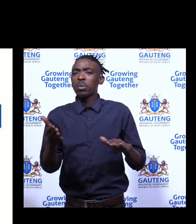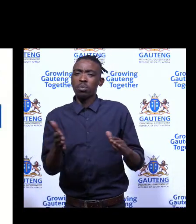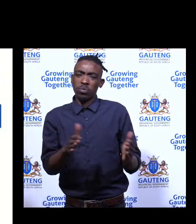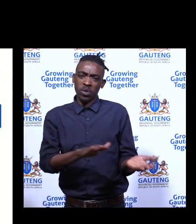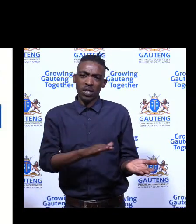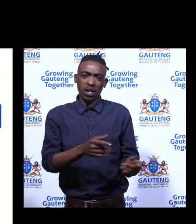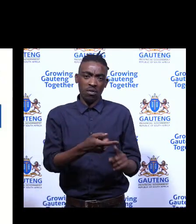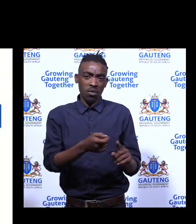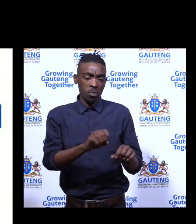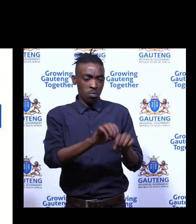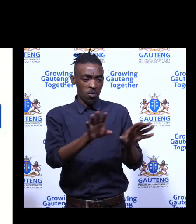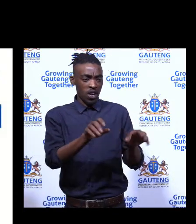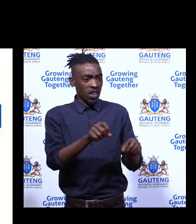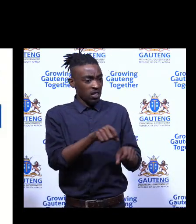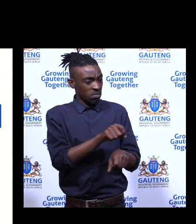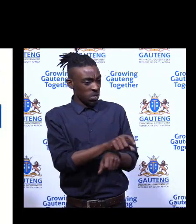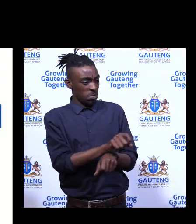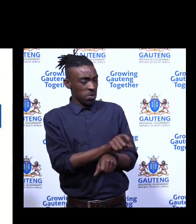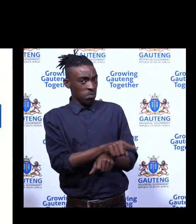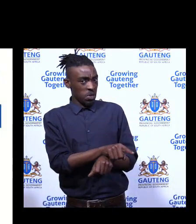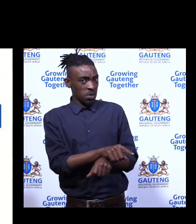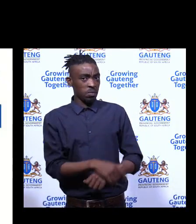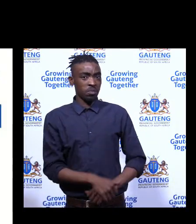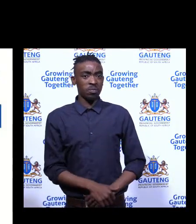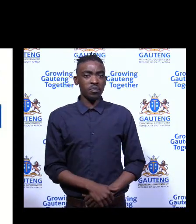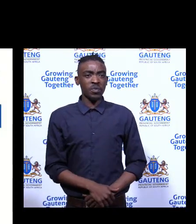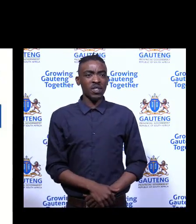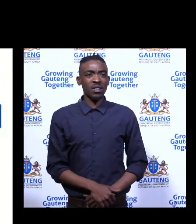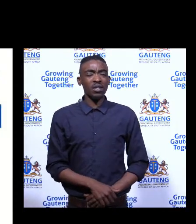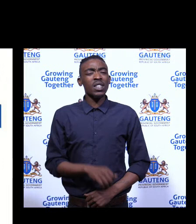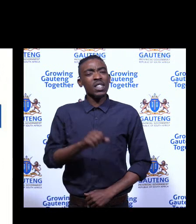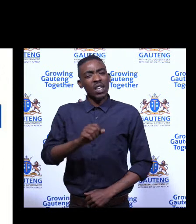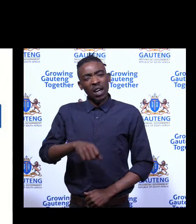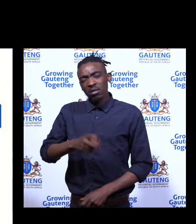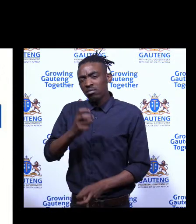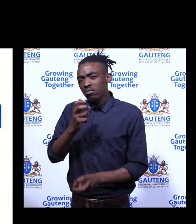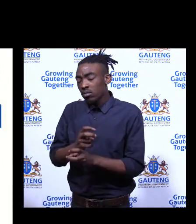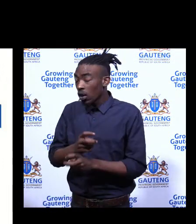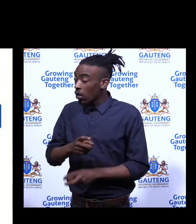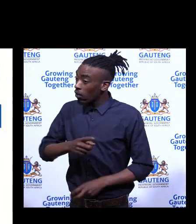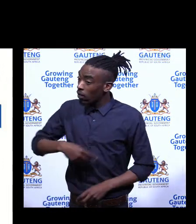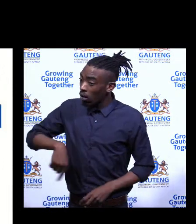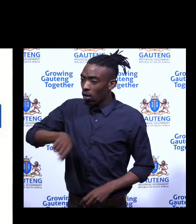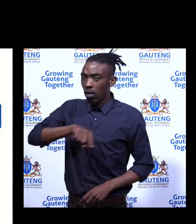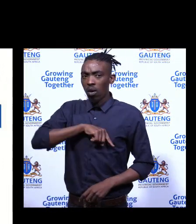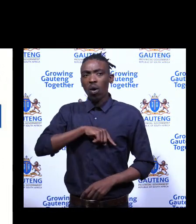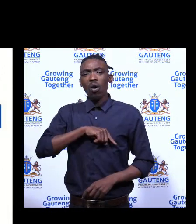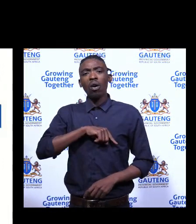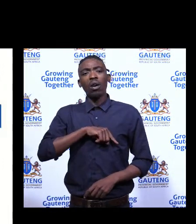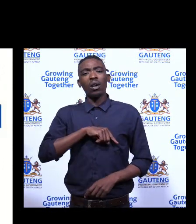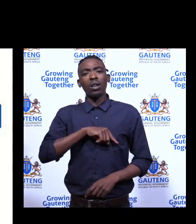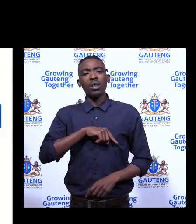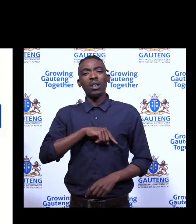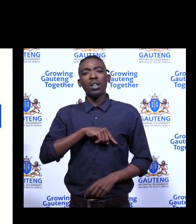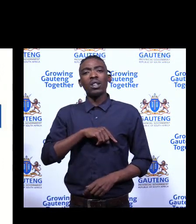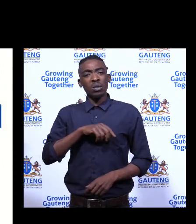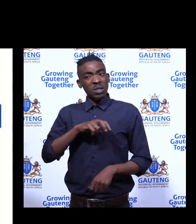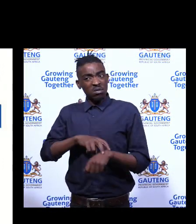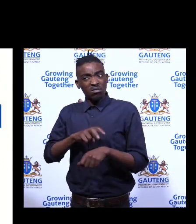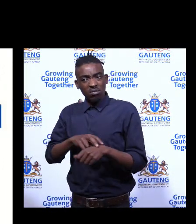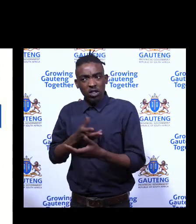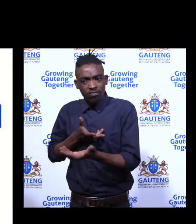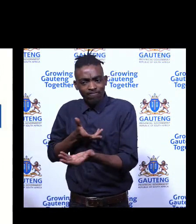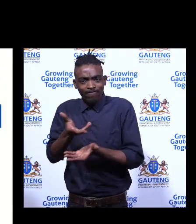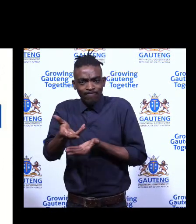start talking about this subject. As difficult as it is, we need to start talking about it, because we need